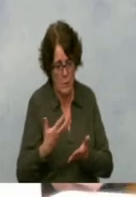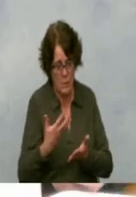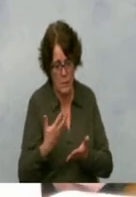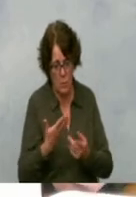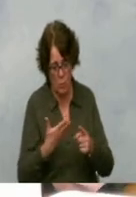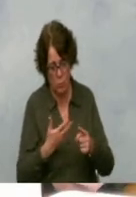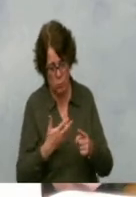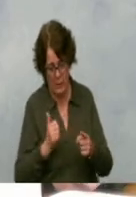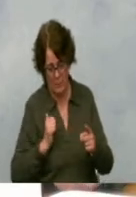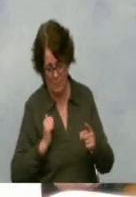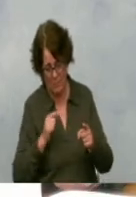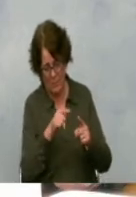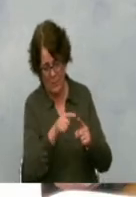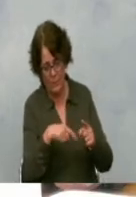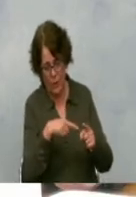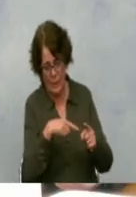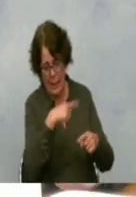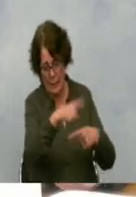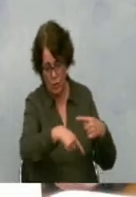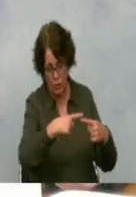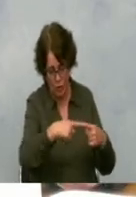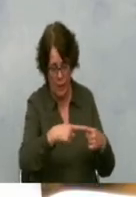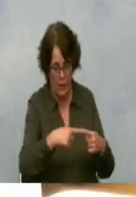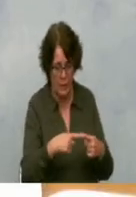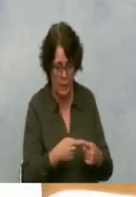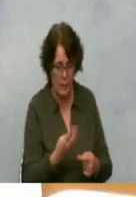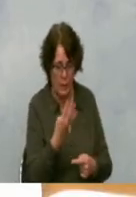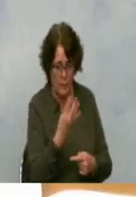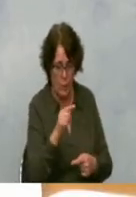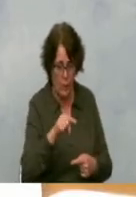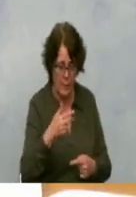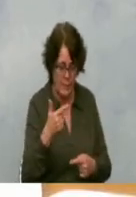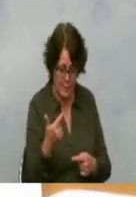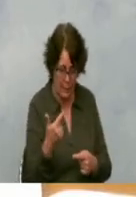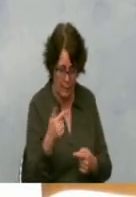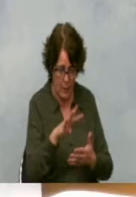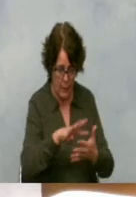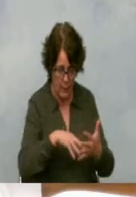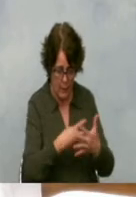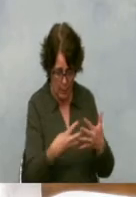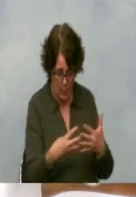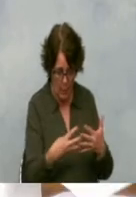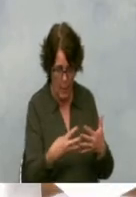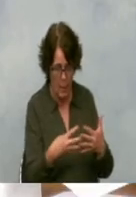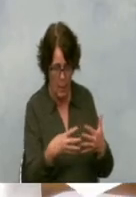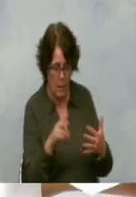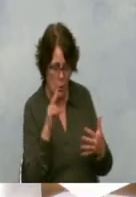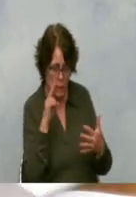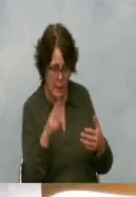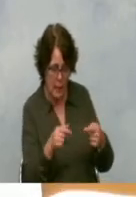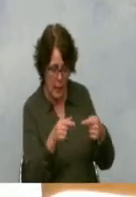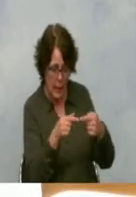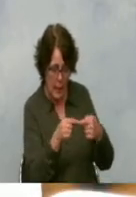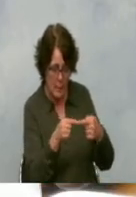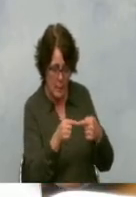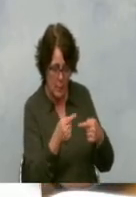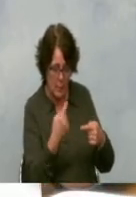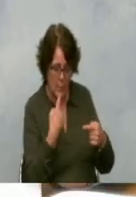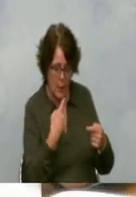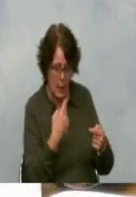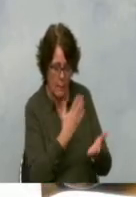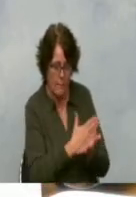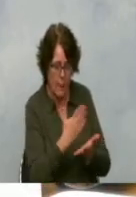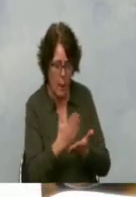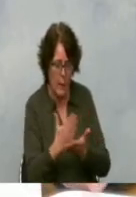projecting into next year. At 4.7 on the table, and you can see the item that's mentioned there is parking